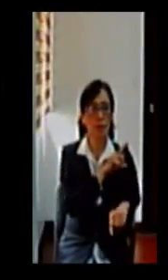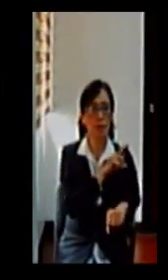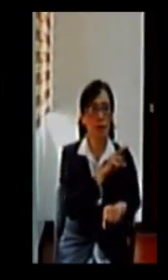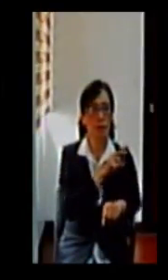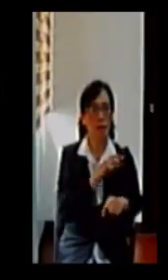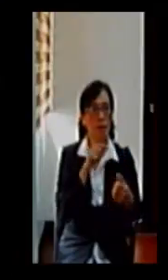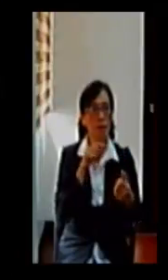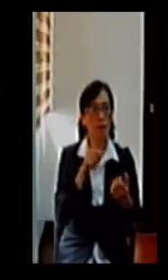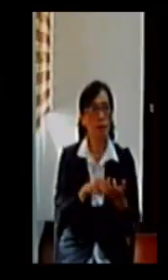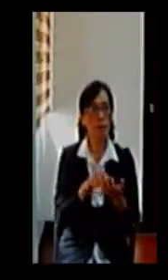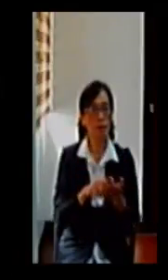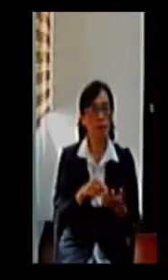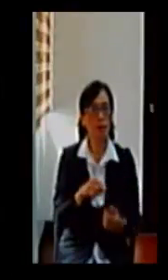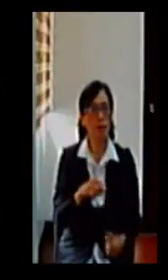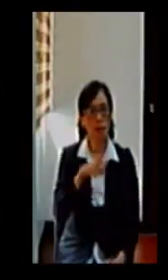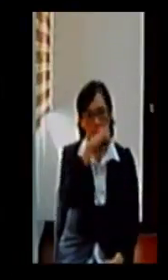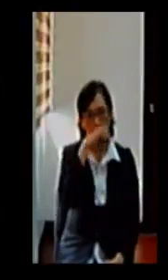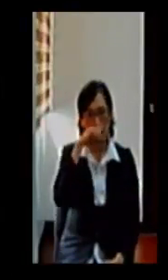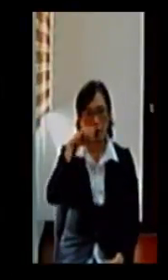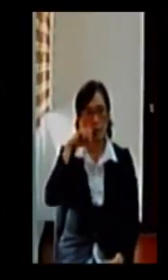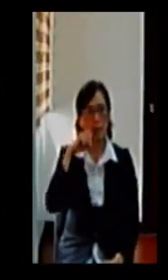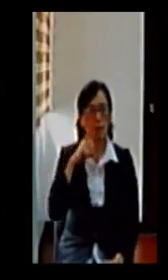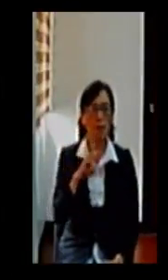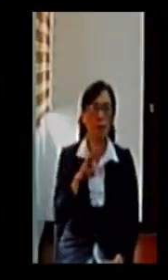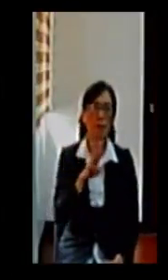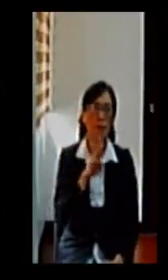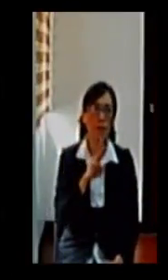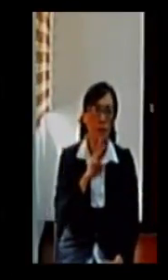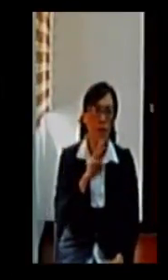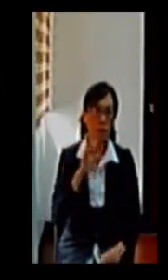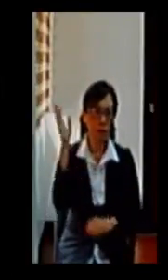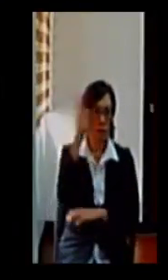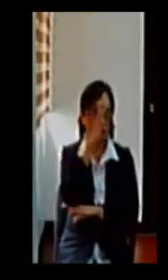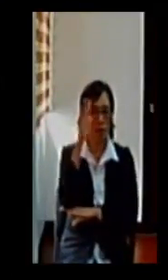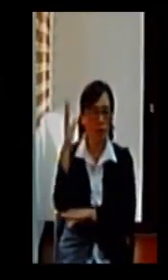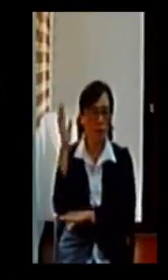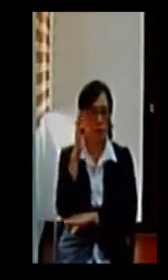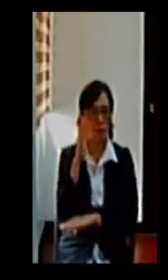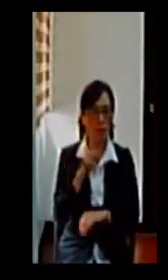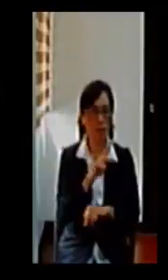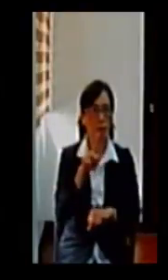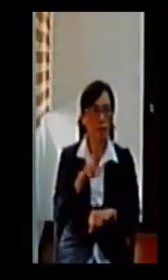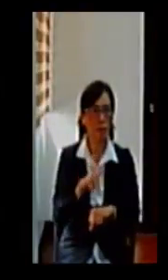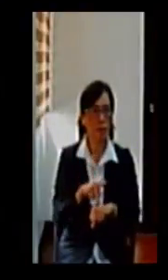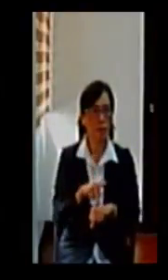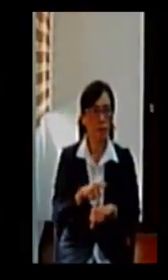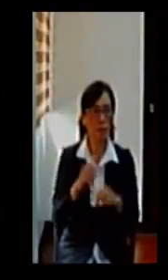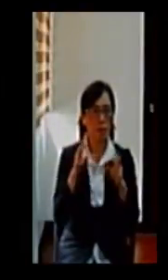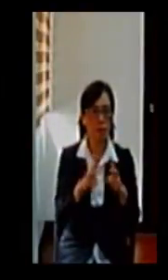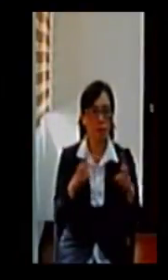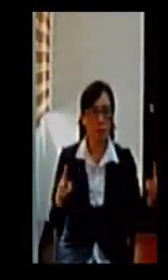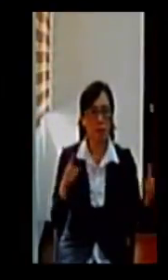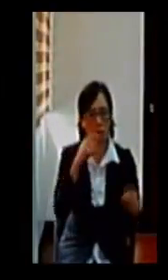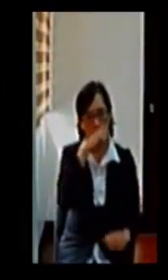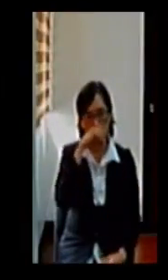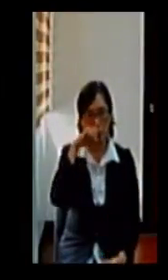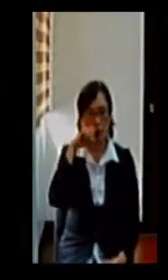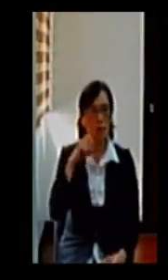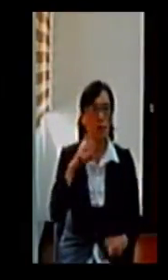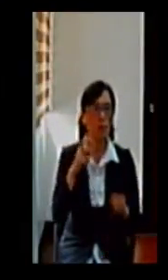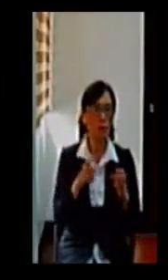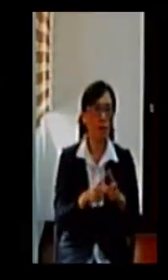of drought. And therefore, the wettest of the wettest forest in the, which is the Philippines, has become very dry and very